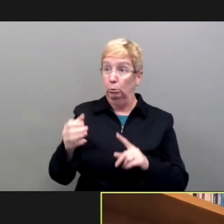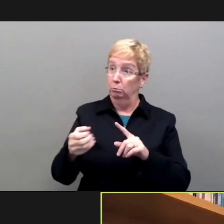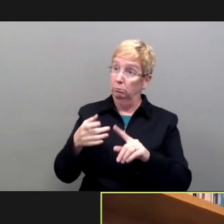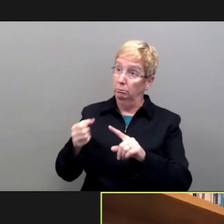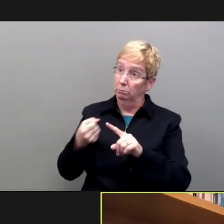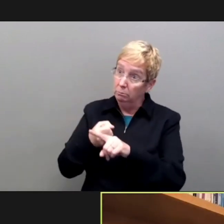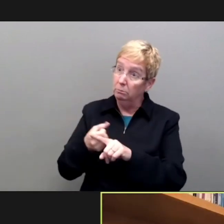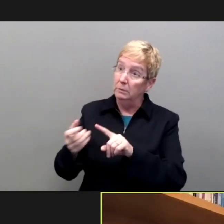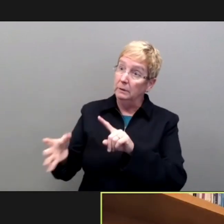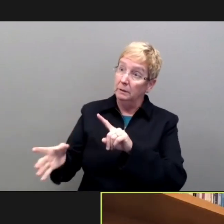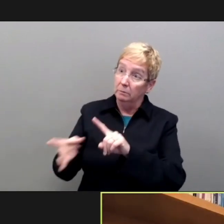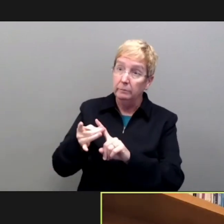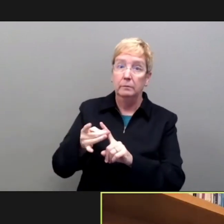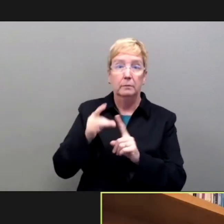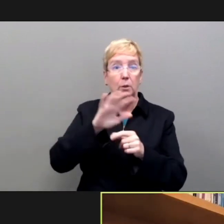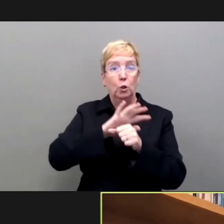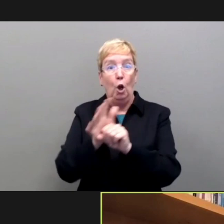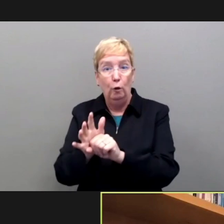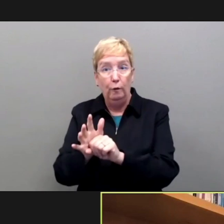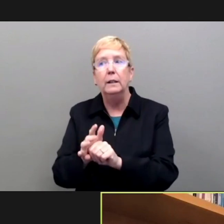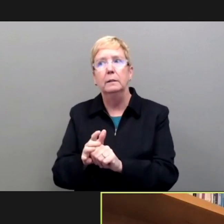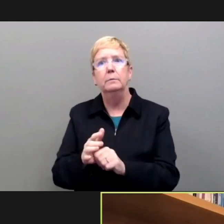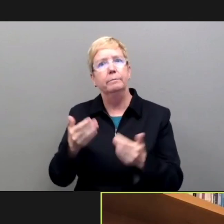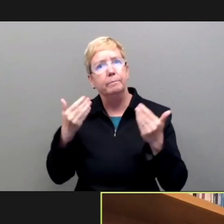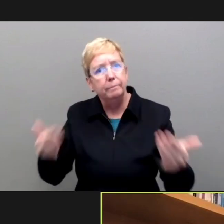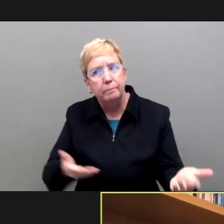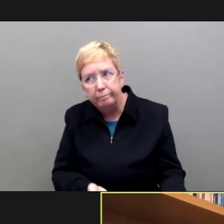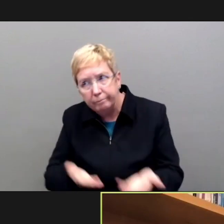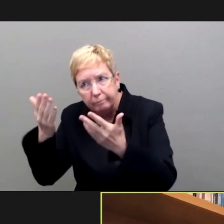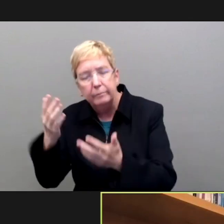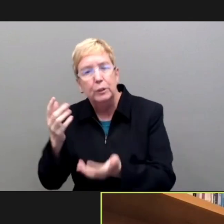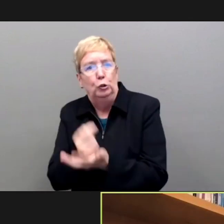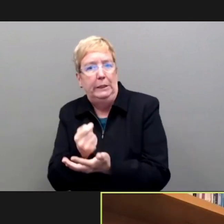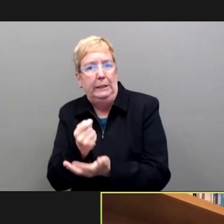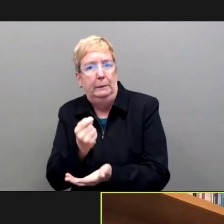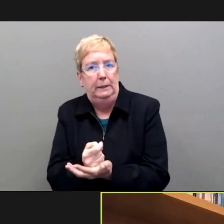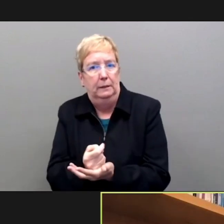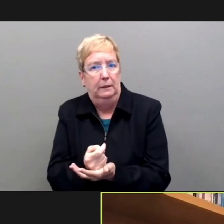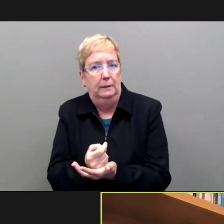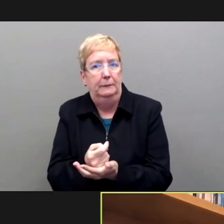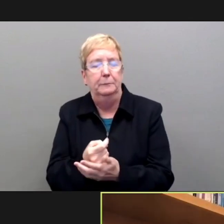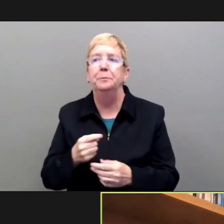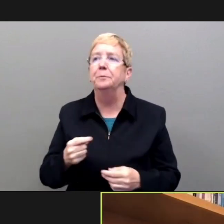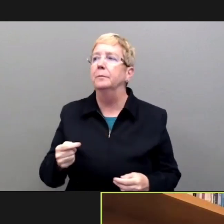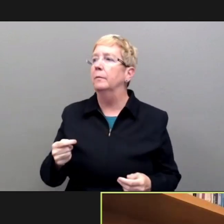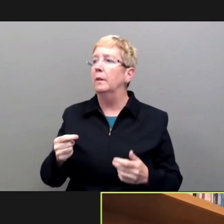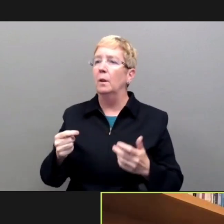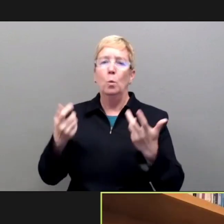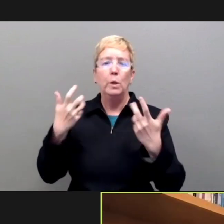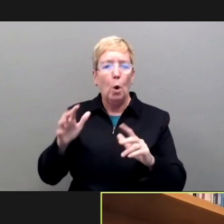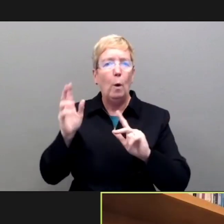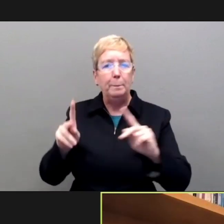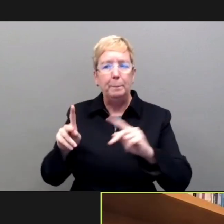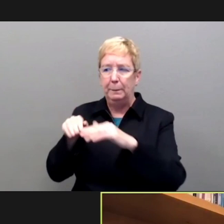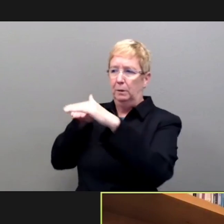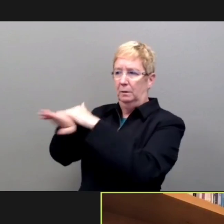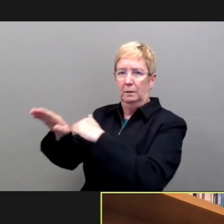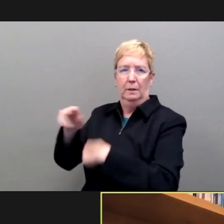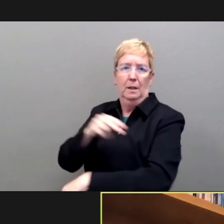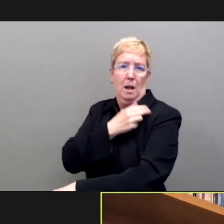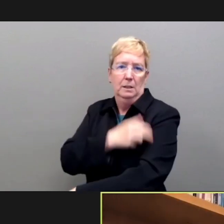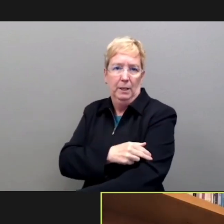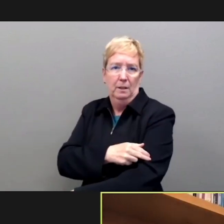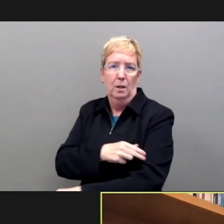that treatment is part of the hope for the future. If we could reduce the number of people going in the hospital by 75% from what it's